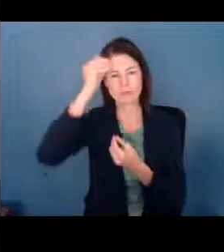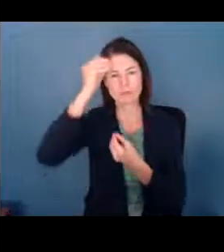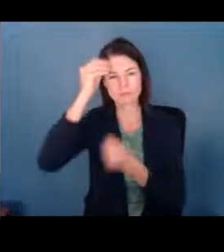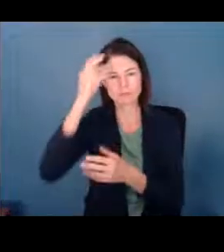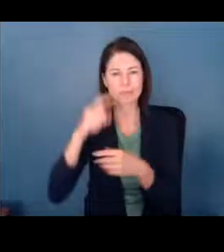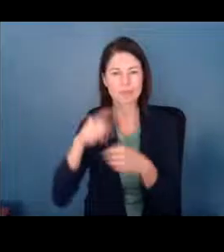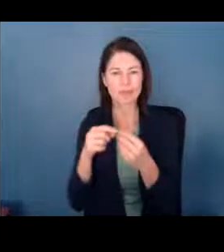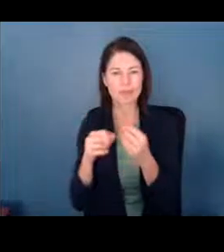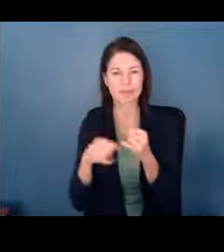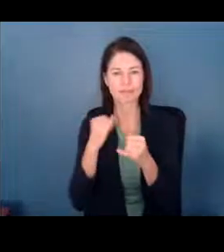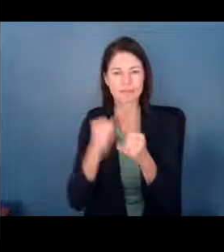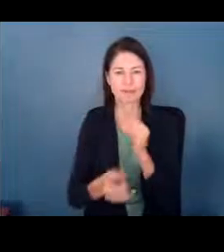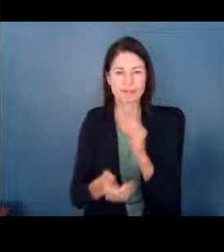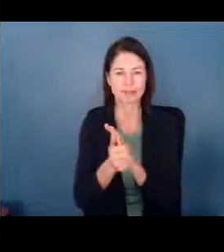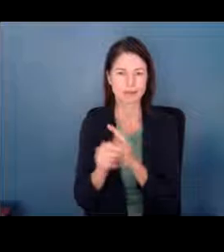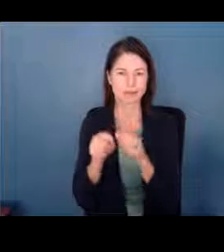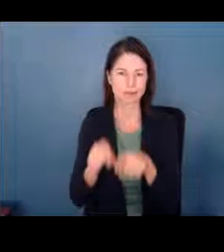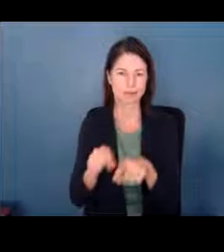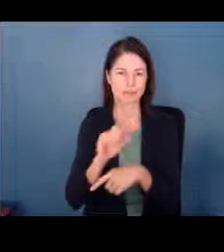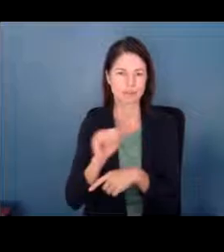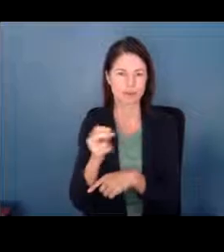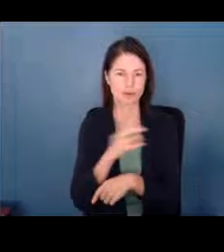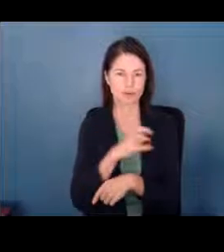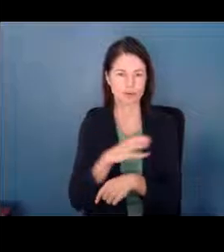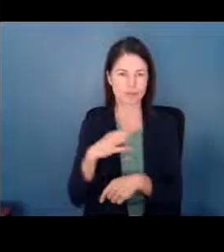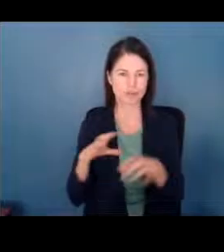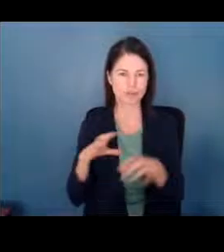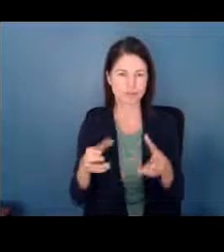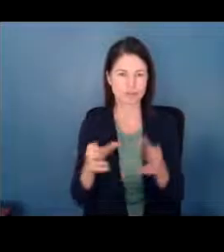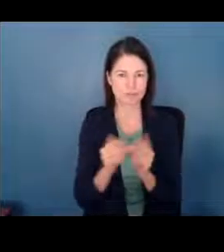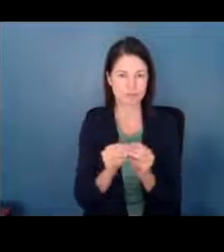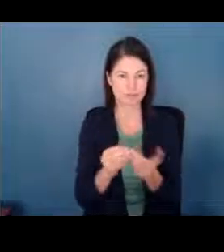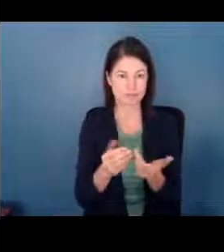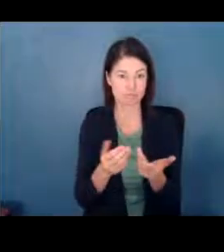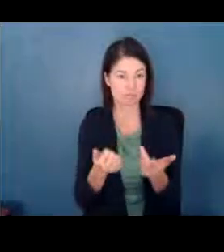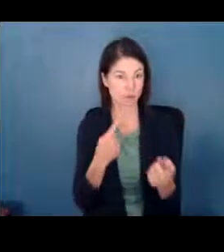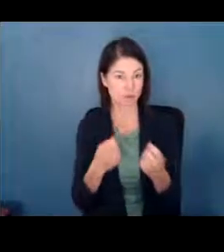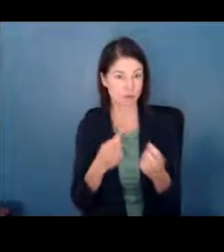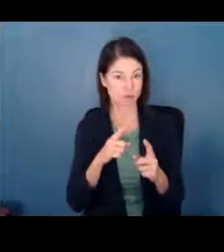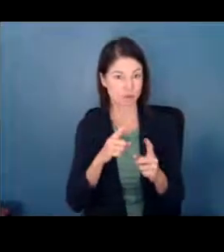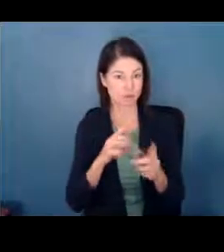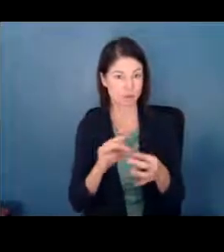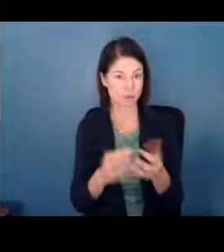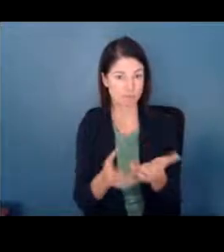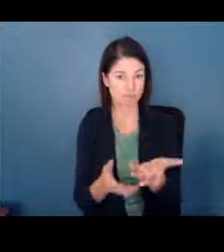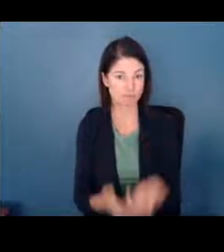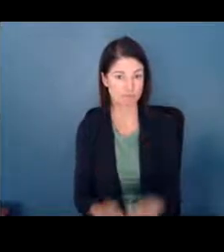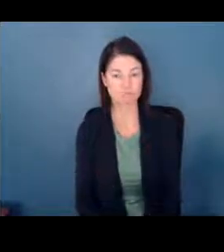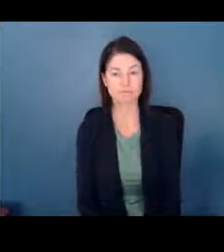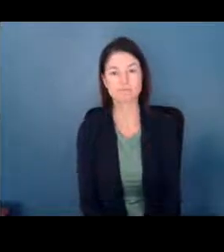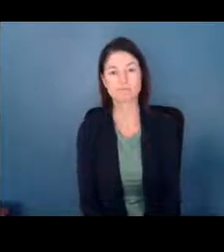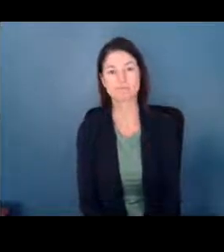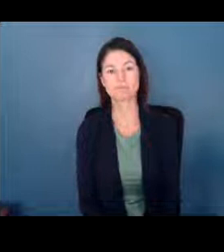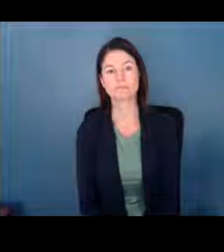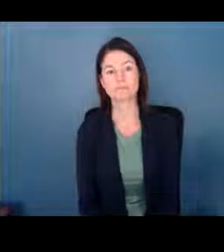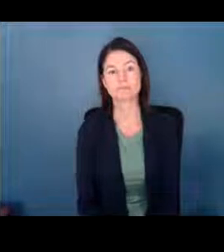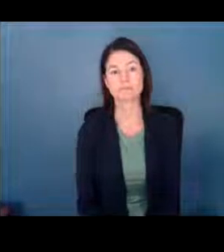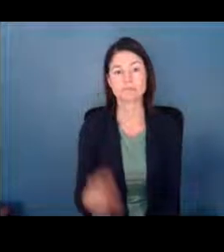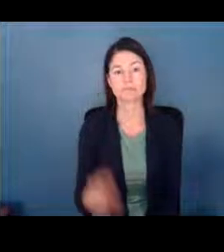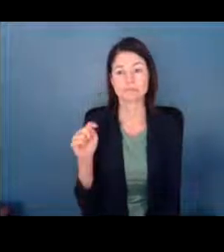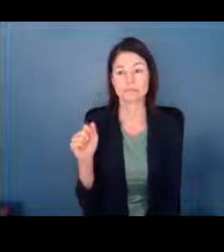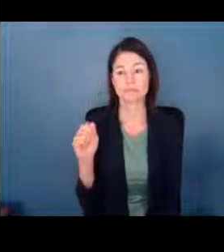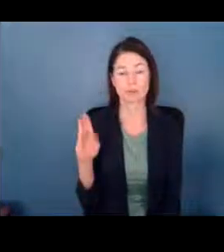the January Commission meeting. With that, I'd be happy to take any questions or comments. Any questions on tab 22?